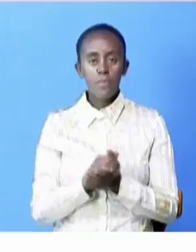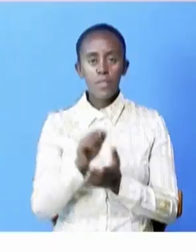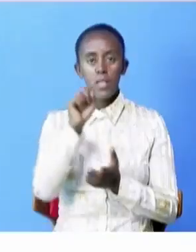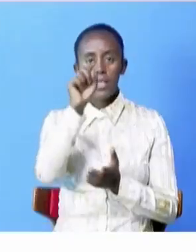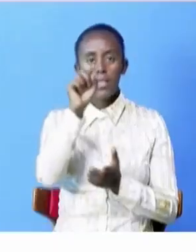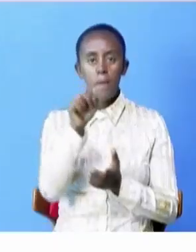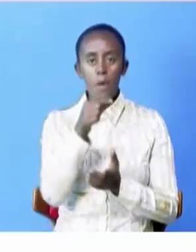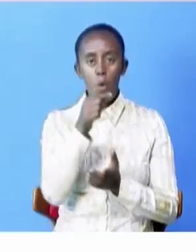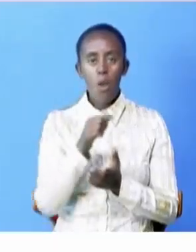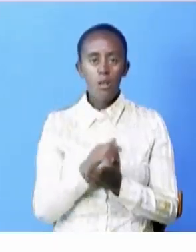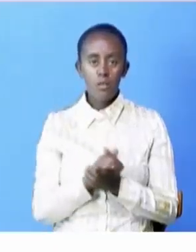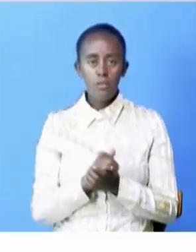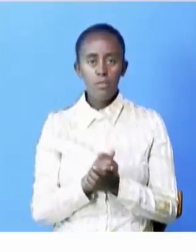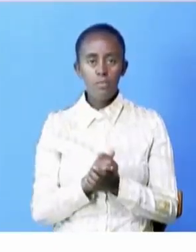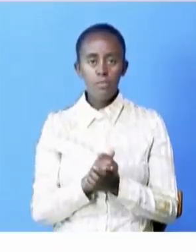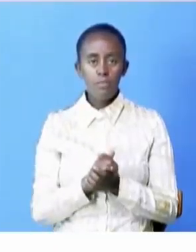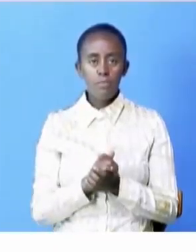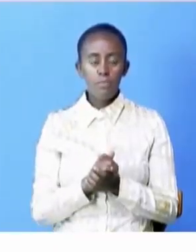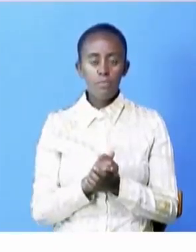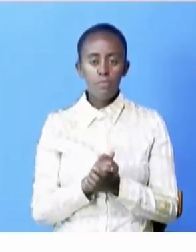semicolon,